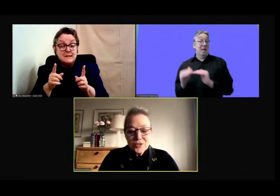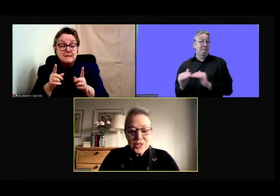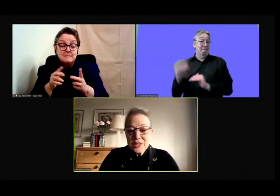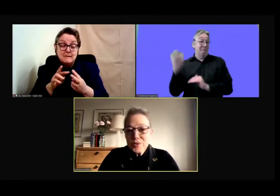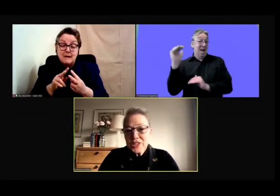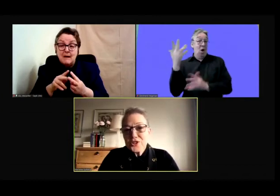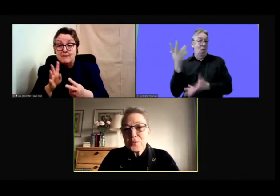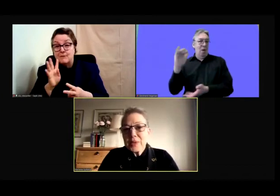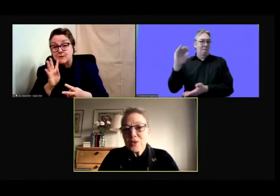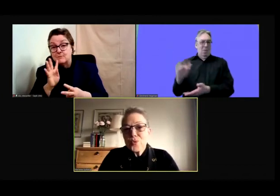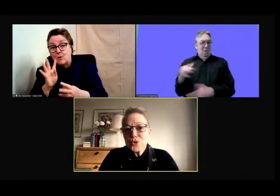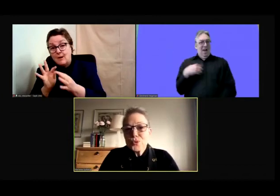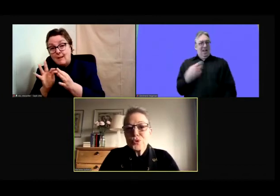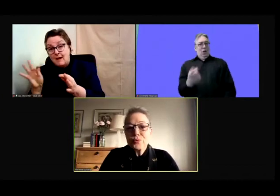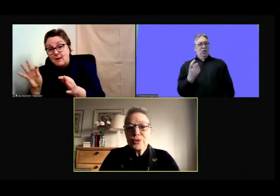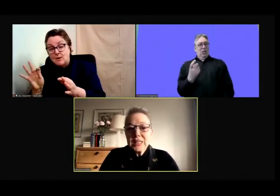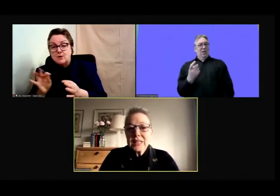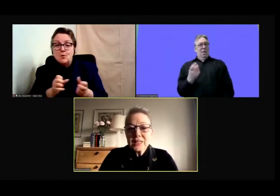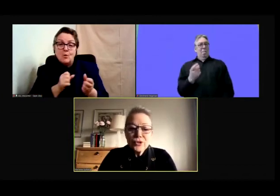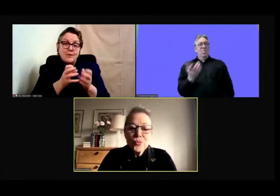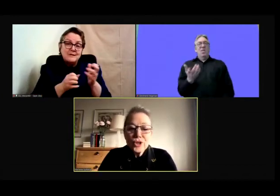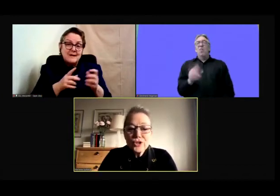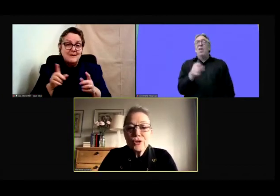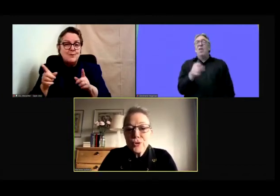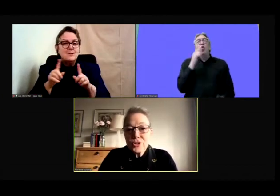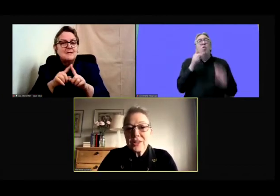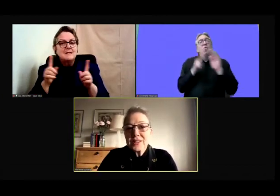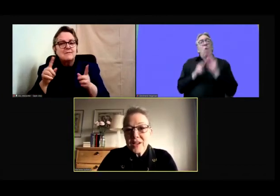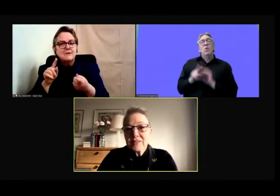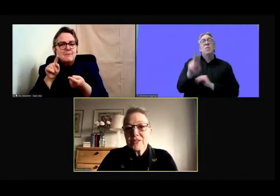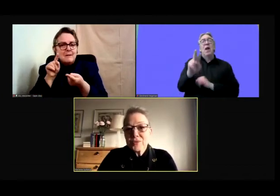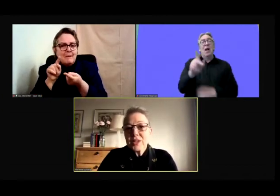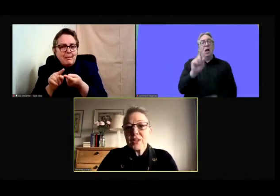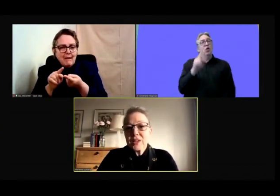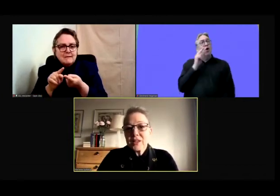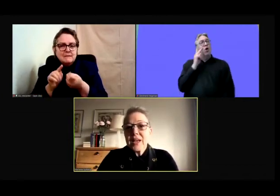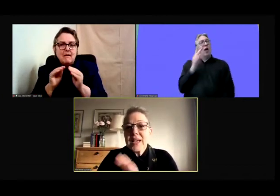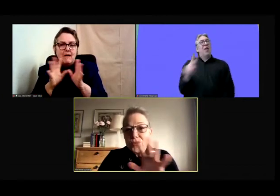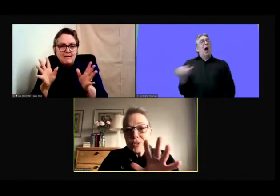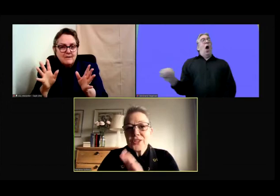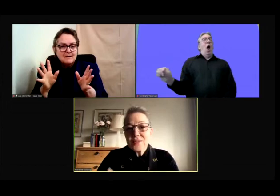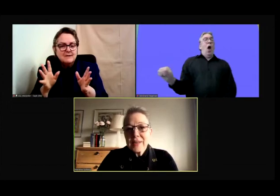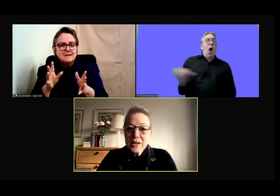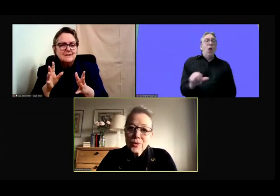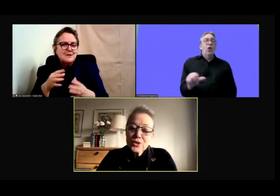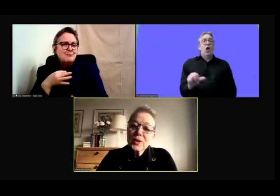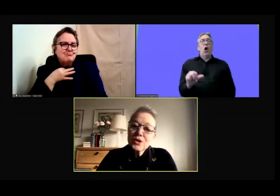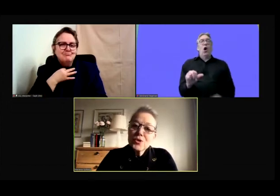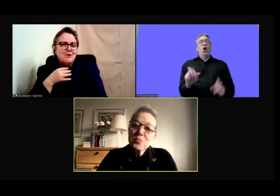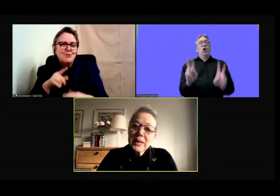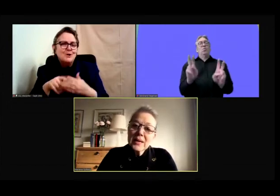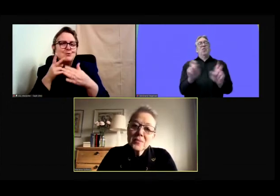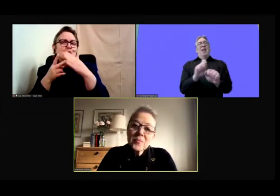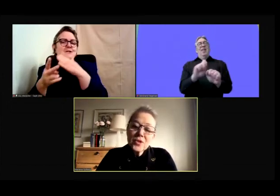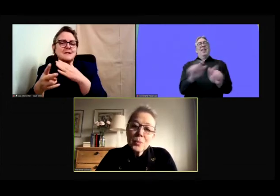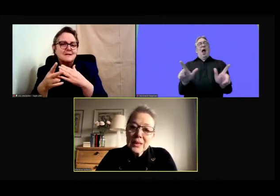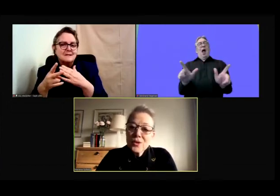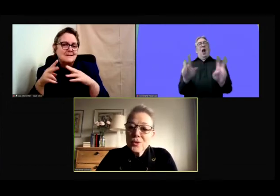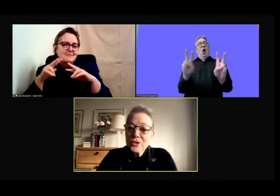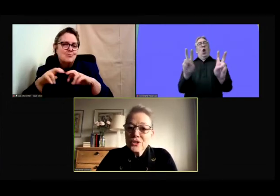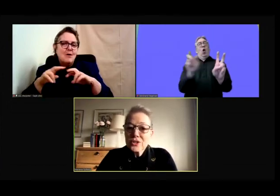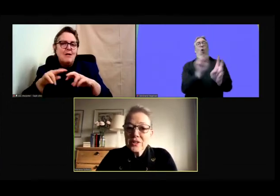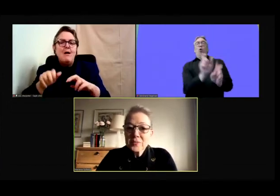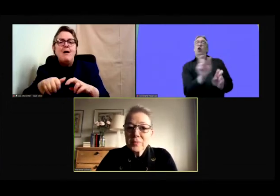It raises an interesting question to me, what you would predict if you were to look at other areas of language when you compare